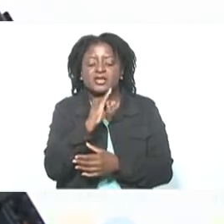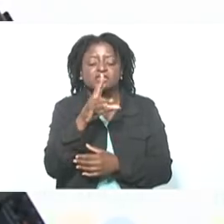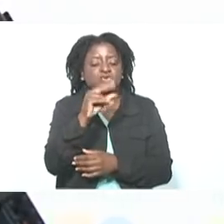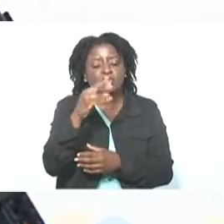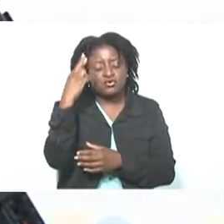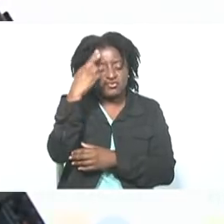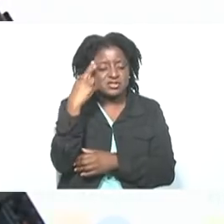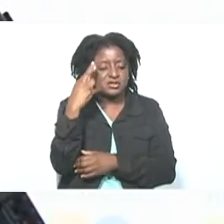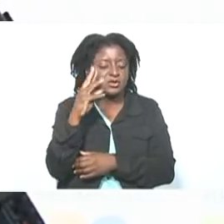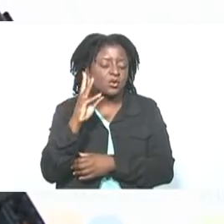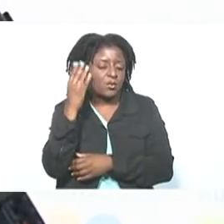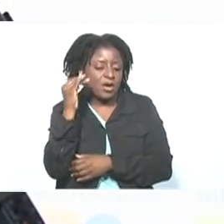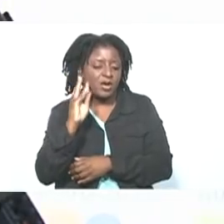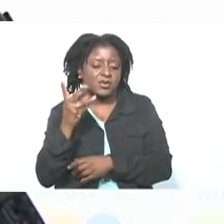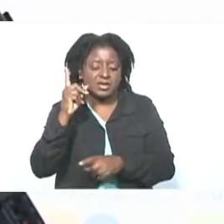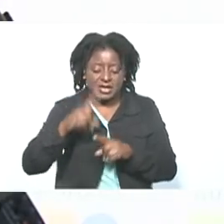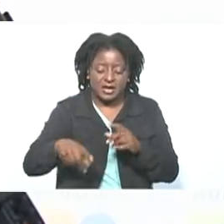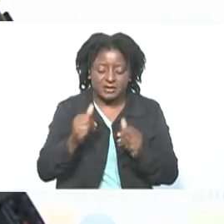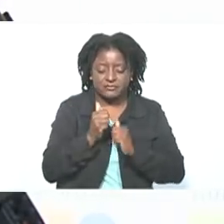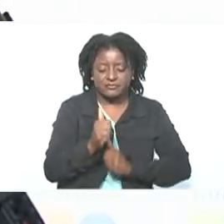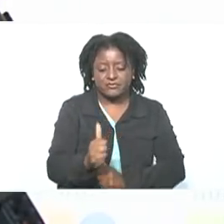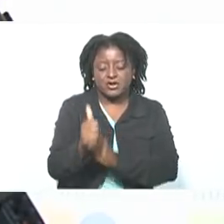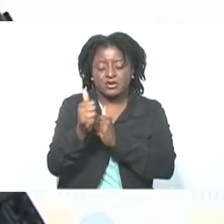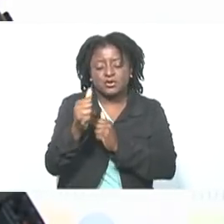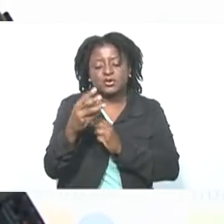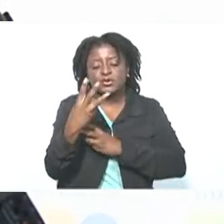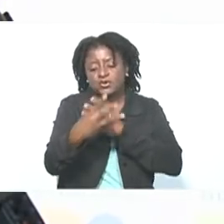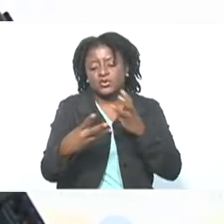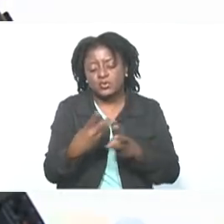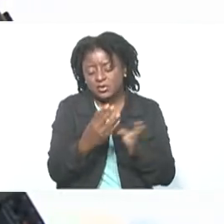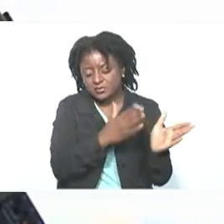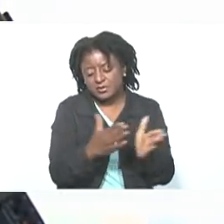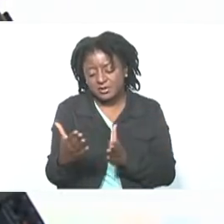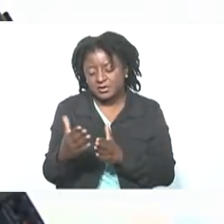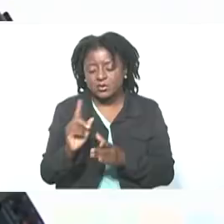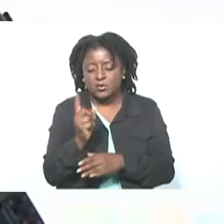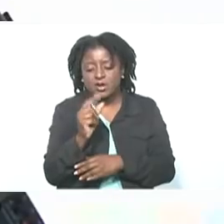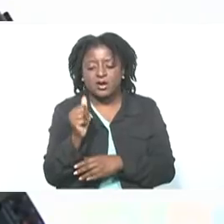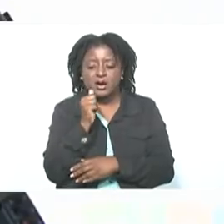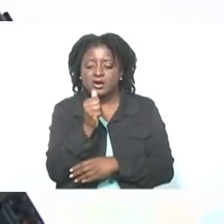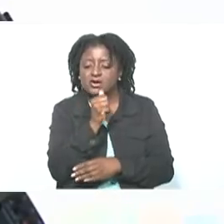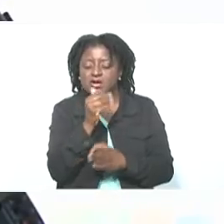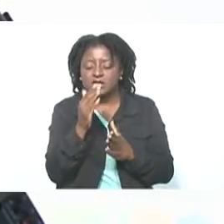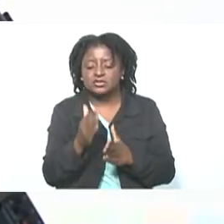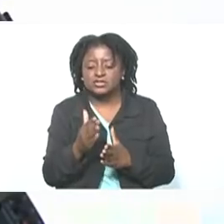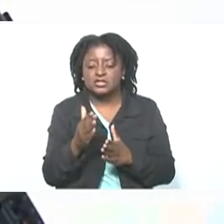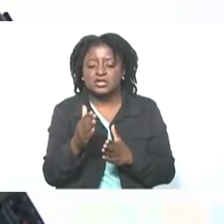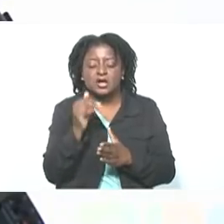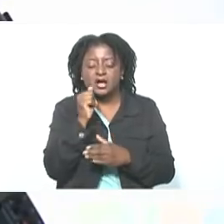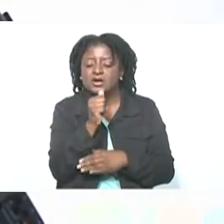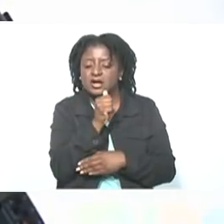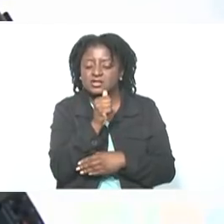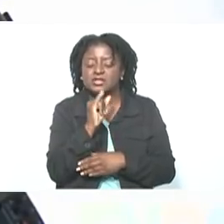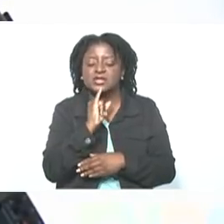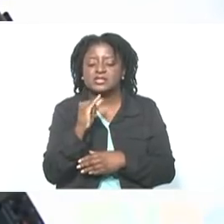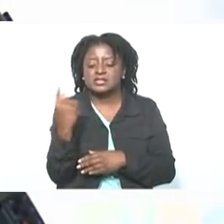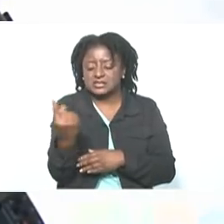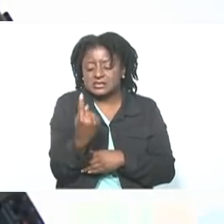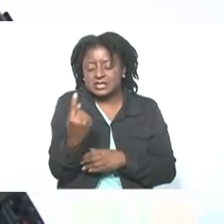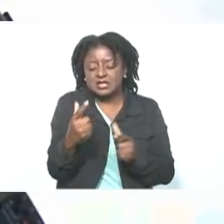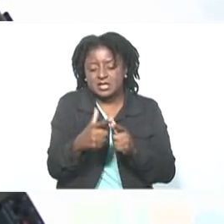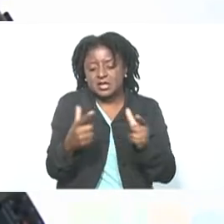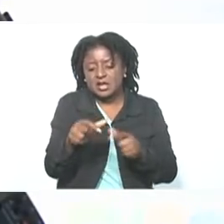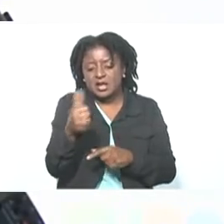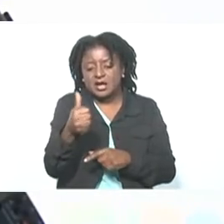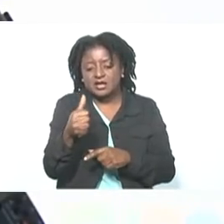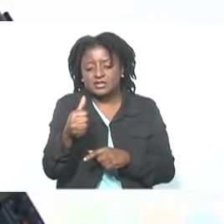world's trend where agriculture is the single largest employer. I'm convinced that